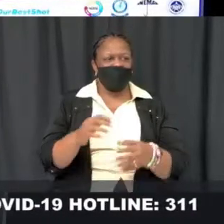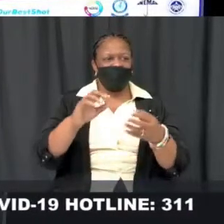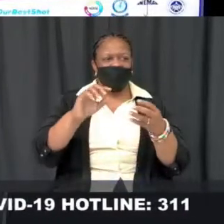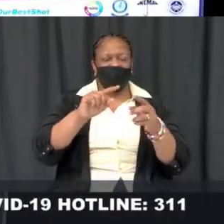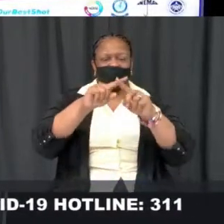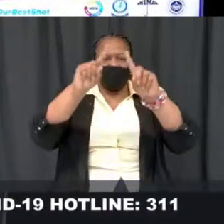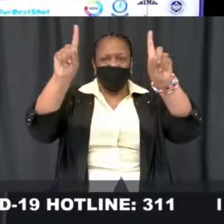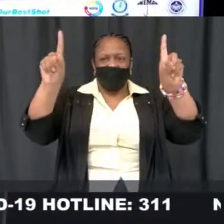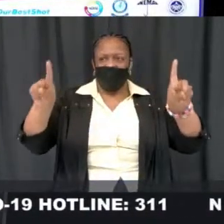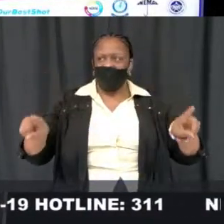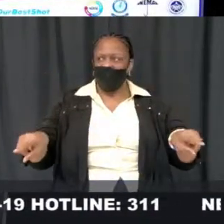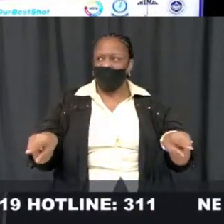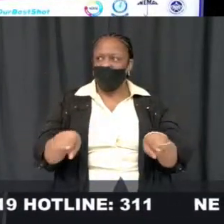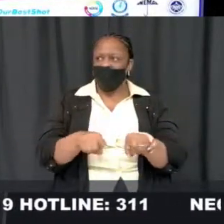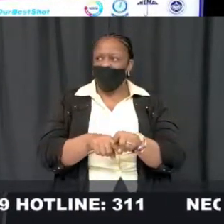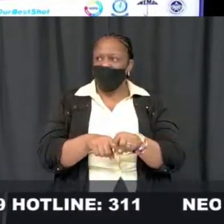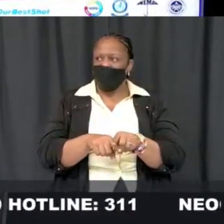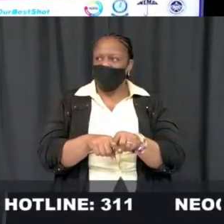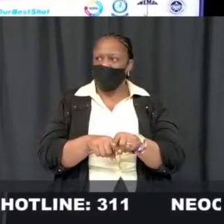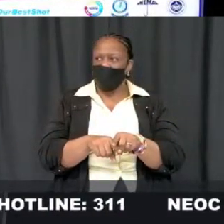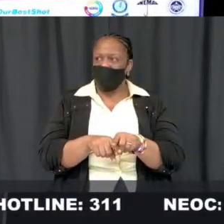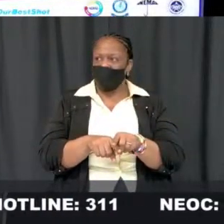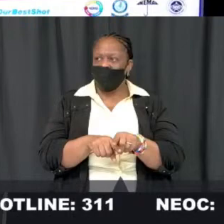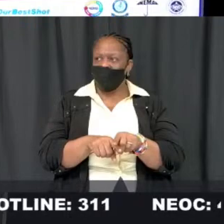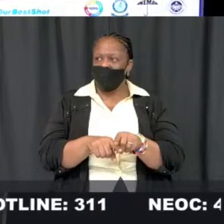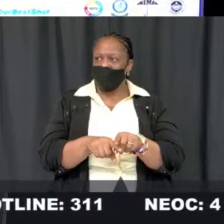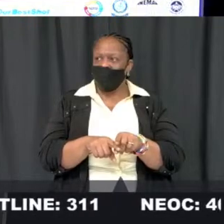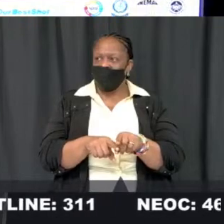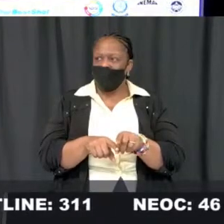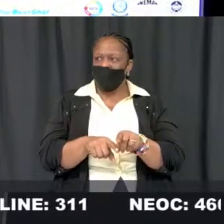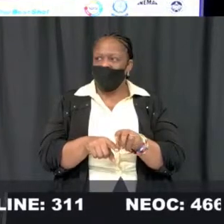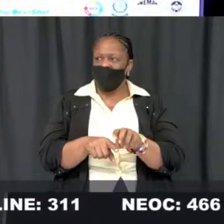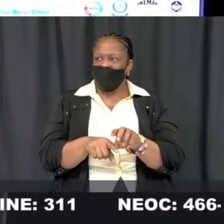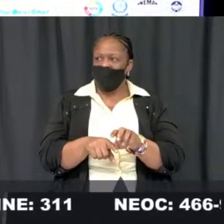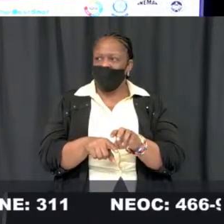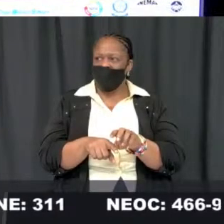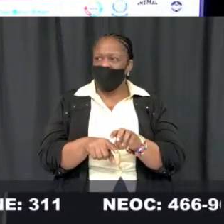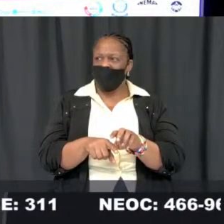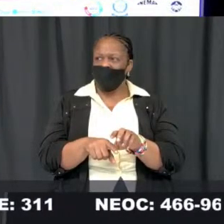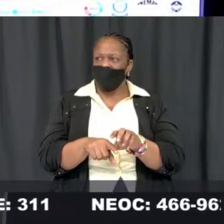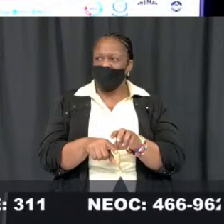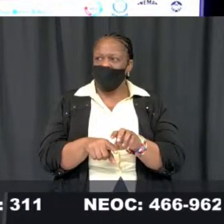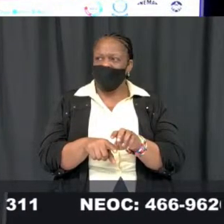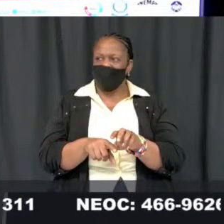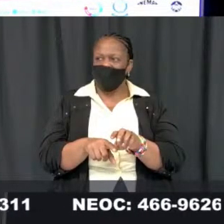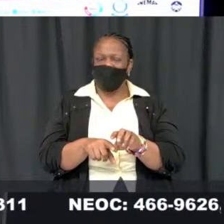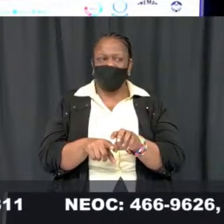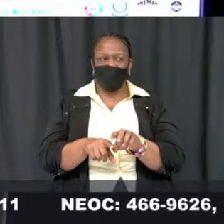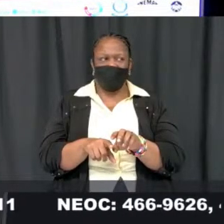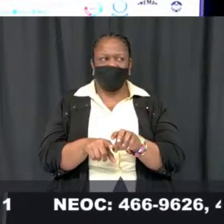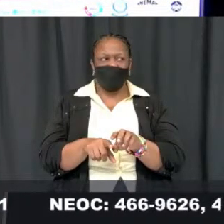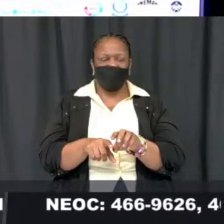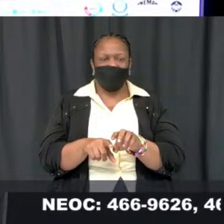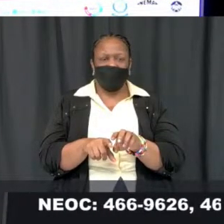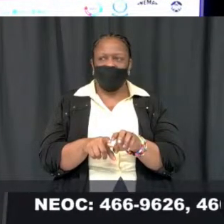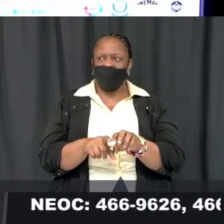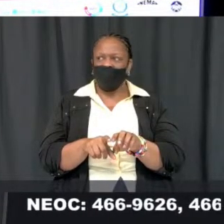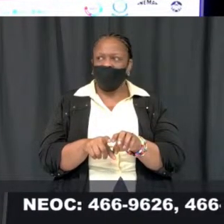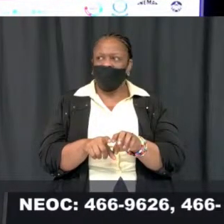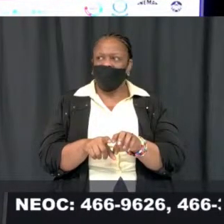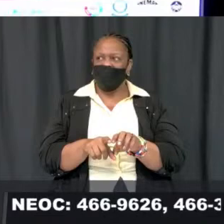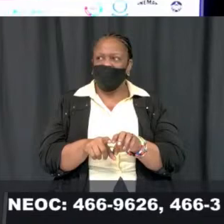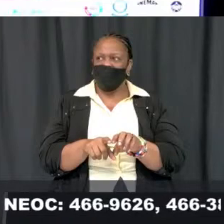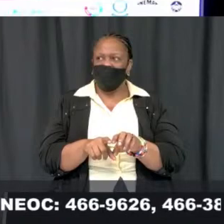But you are not being transparent about the monies you are collecting for a specific quarantine site and also